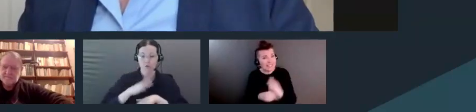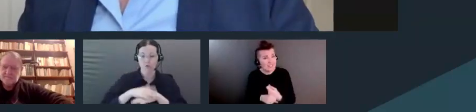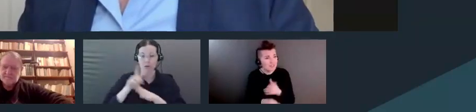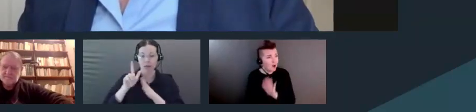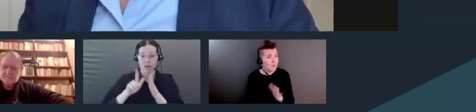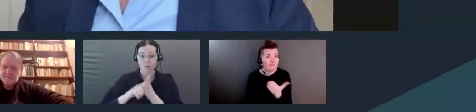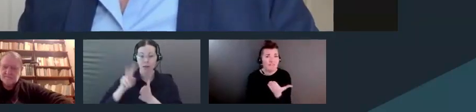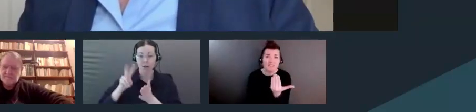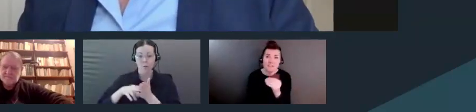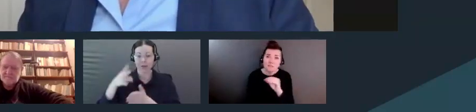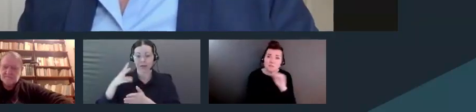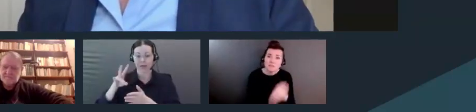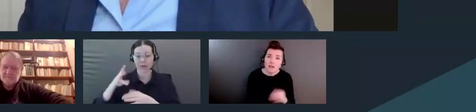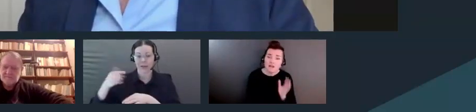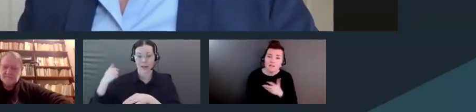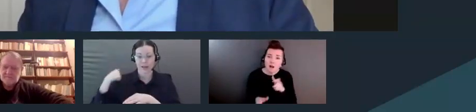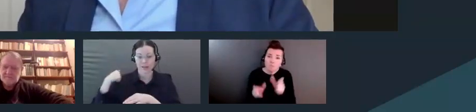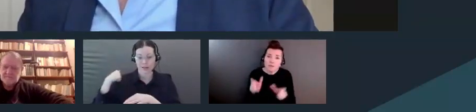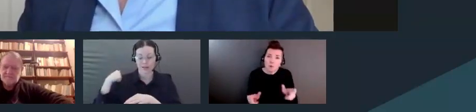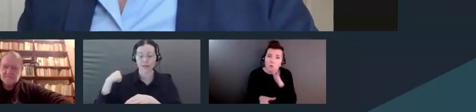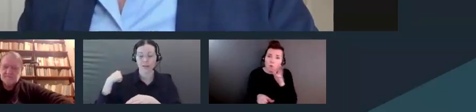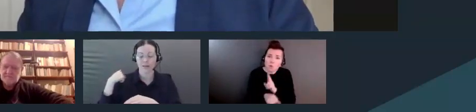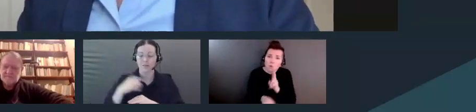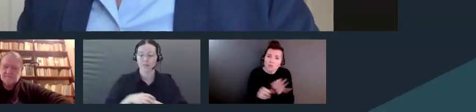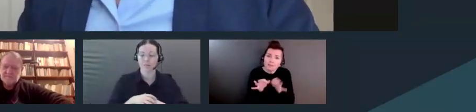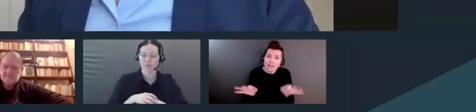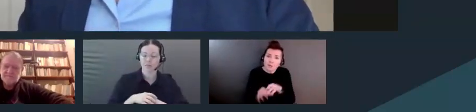be using Inuktitut at home.